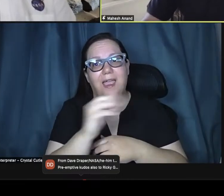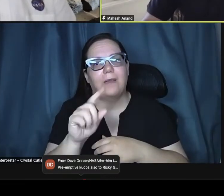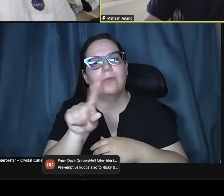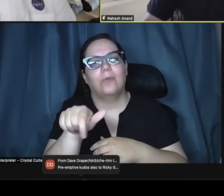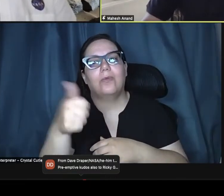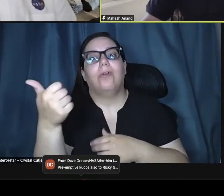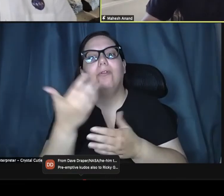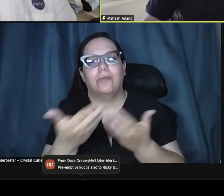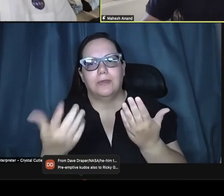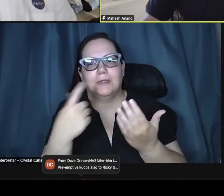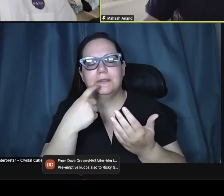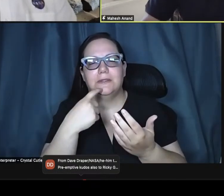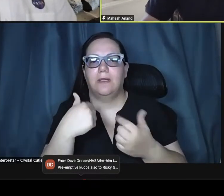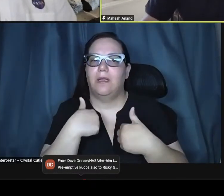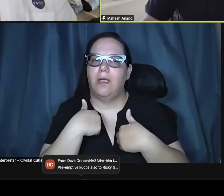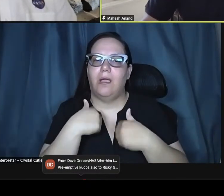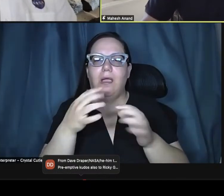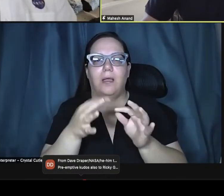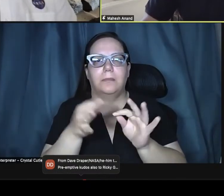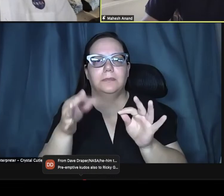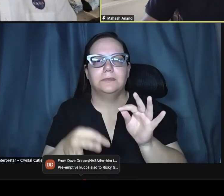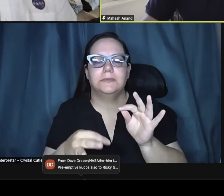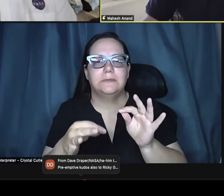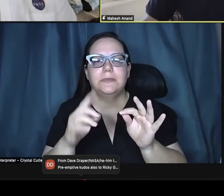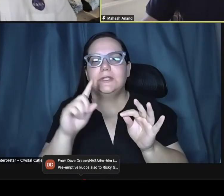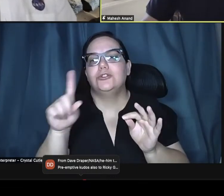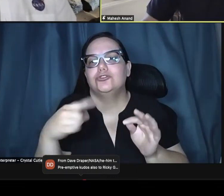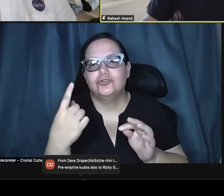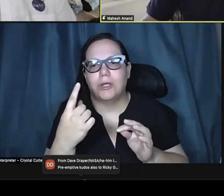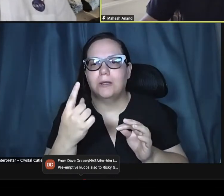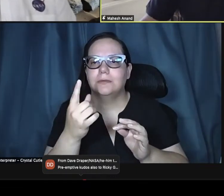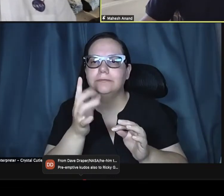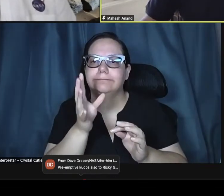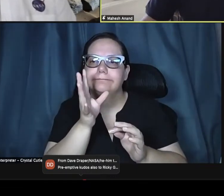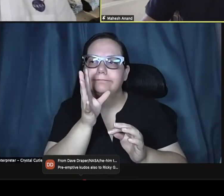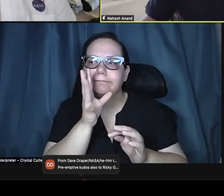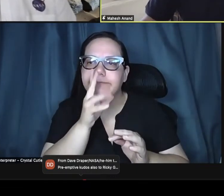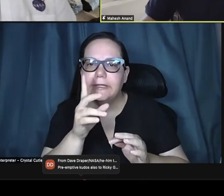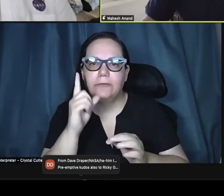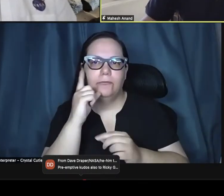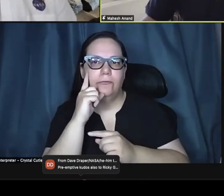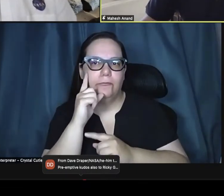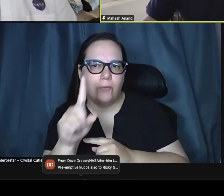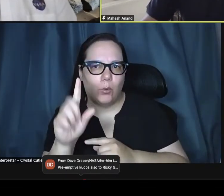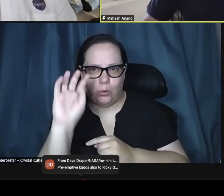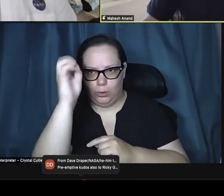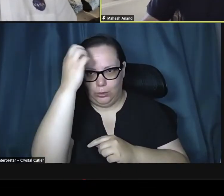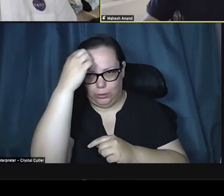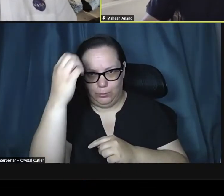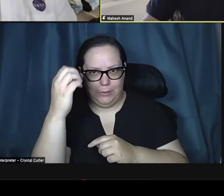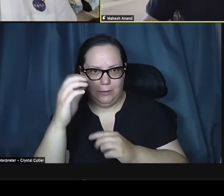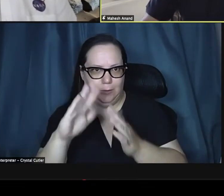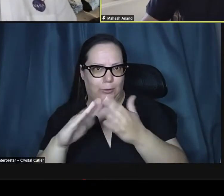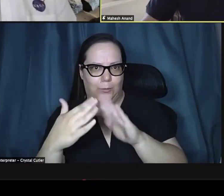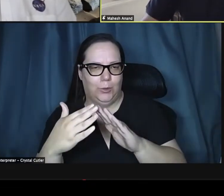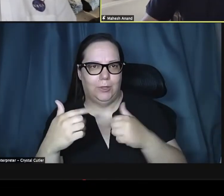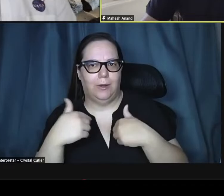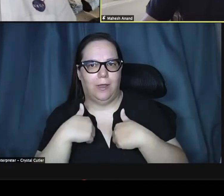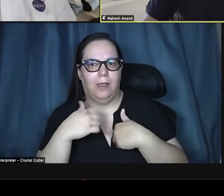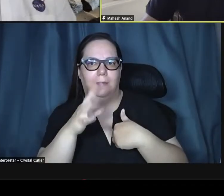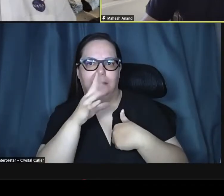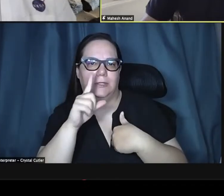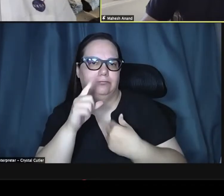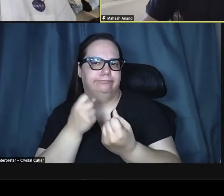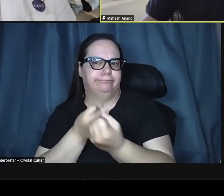say is I'm simply a mouthpiece here for the European community. And I'm speaking on behalf